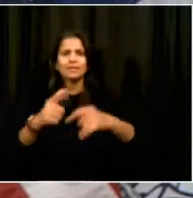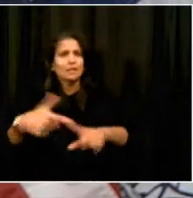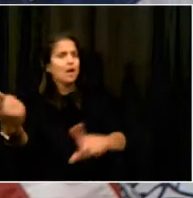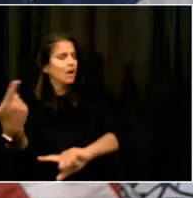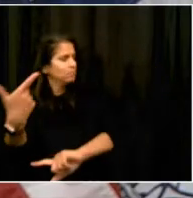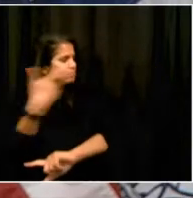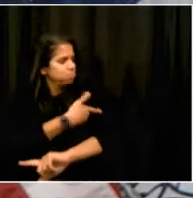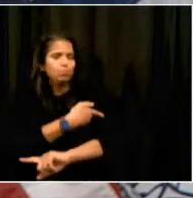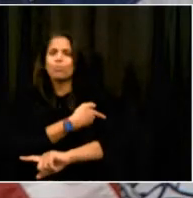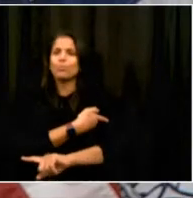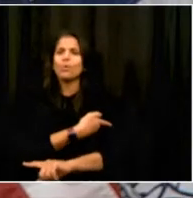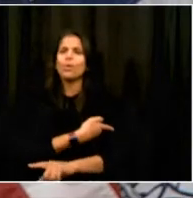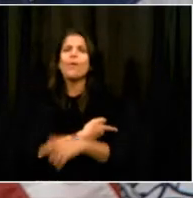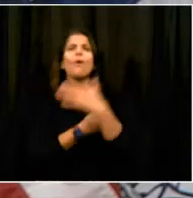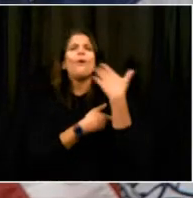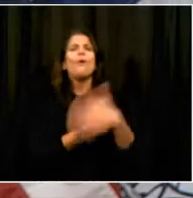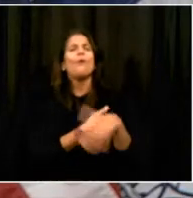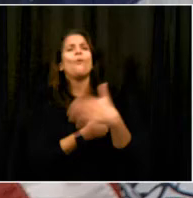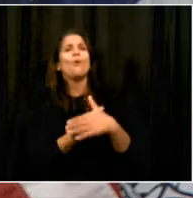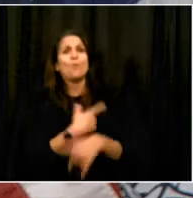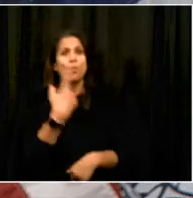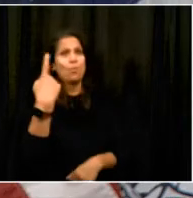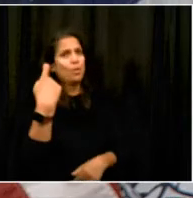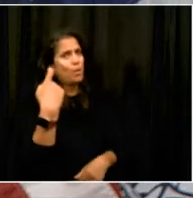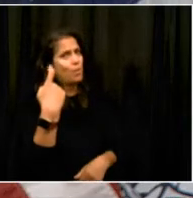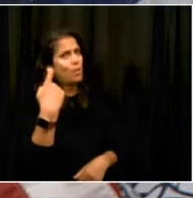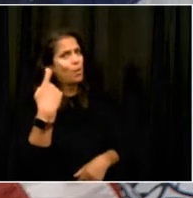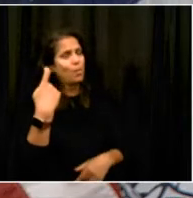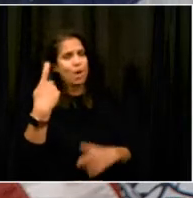big battle ahead. We've got to get through